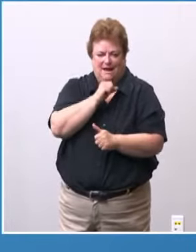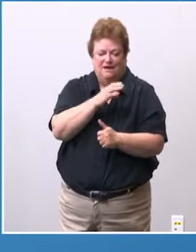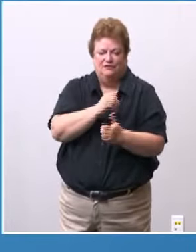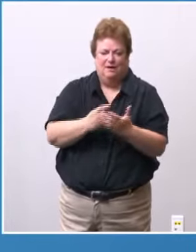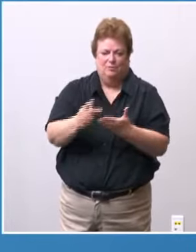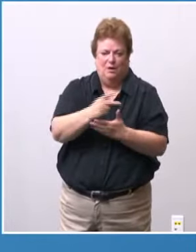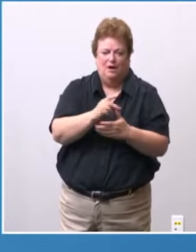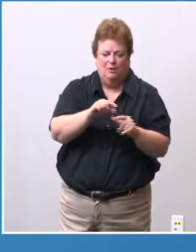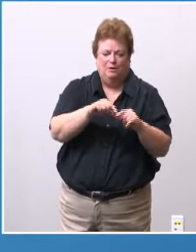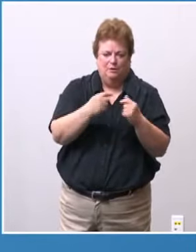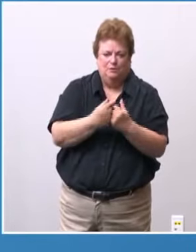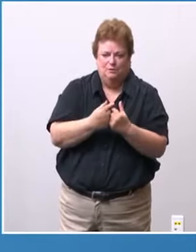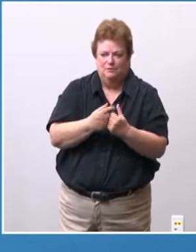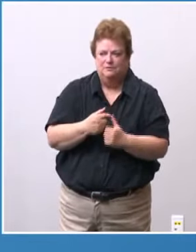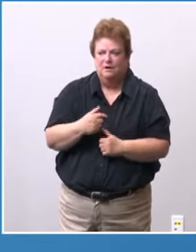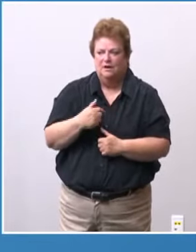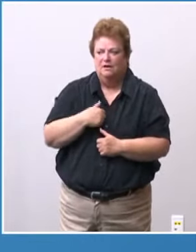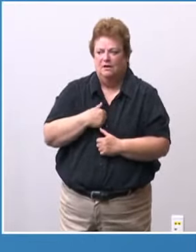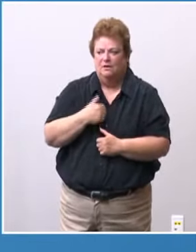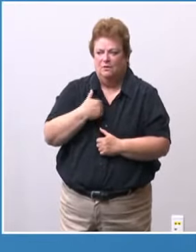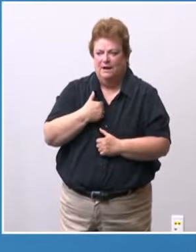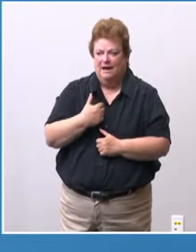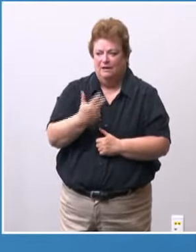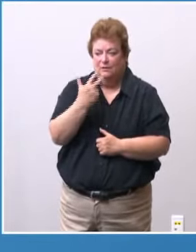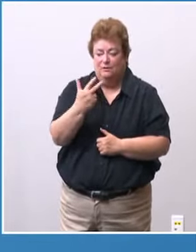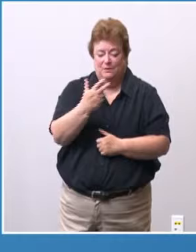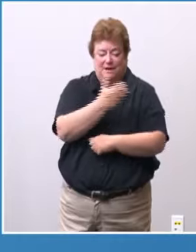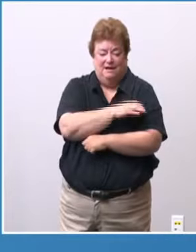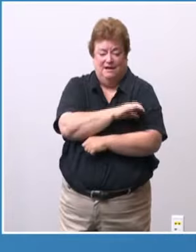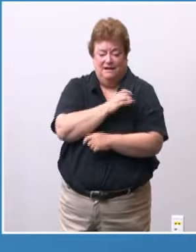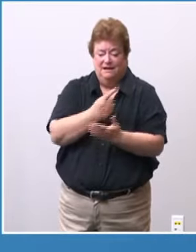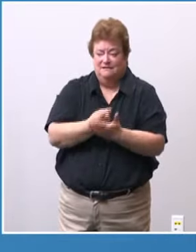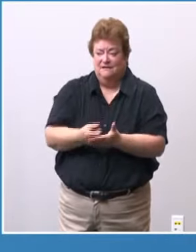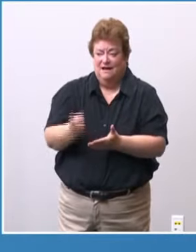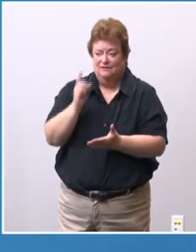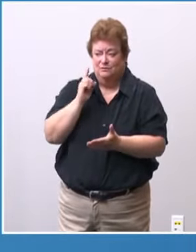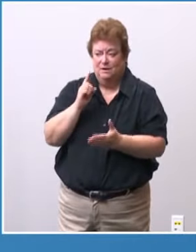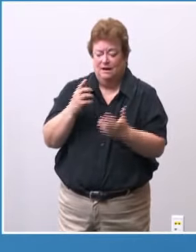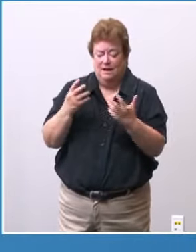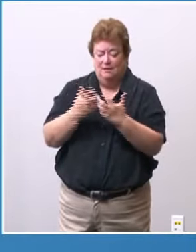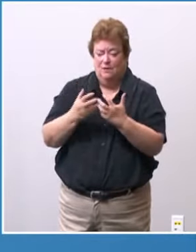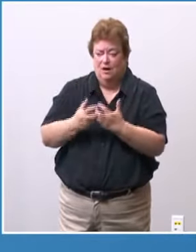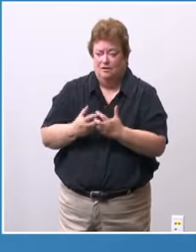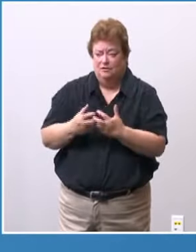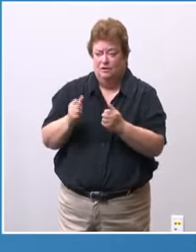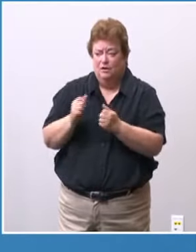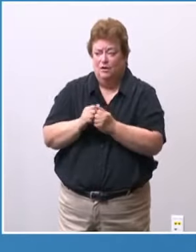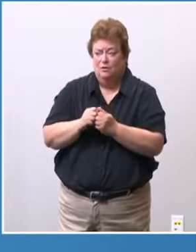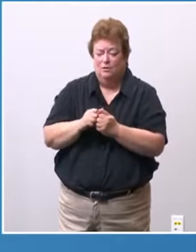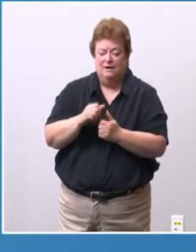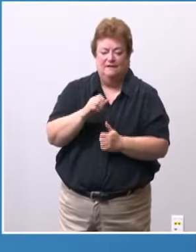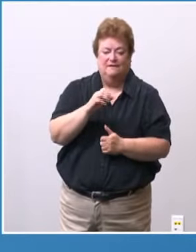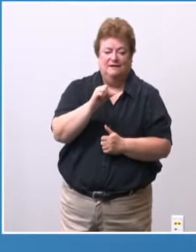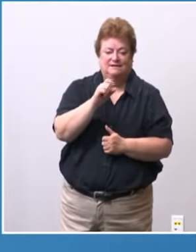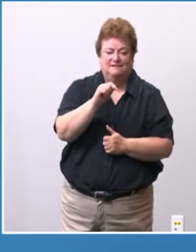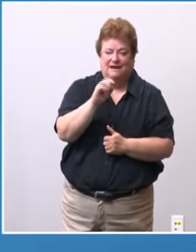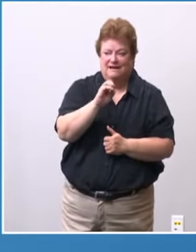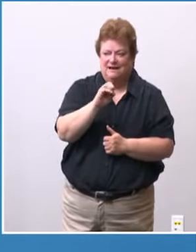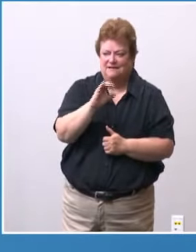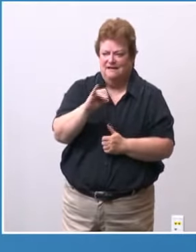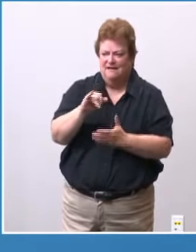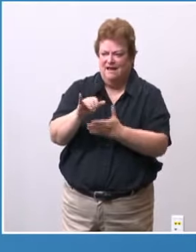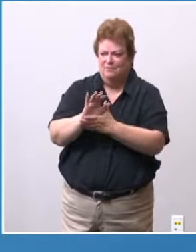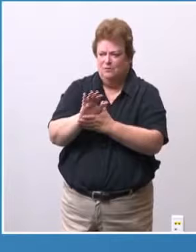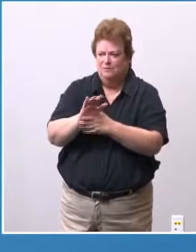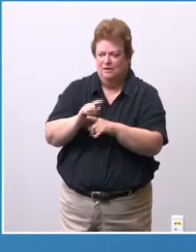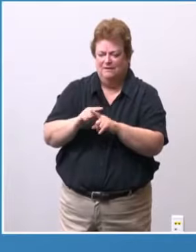stages. We held 3 booster dose clinics last week in partnership with CHI St. Elizabeth, and this video is